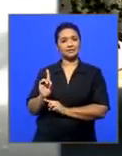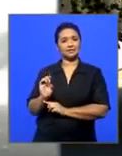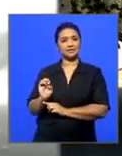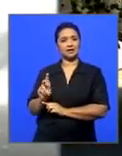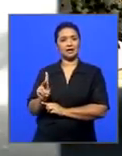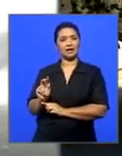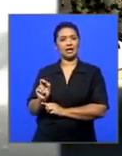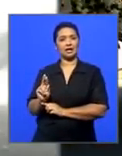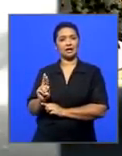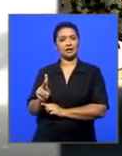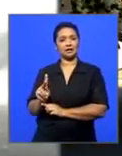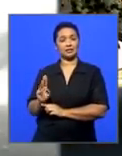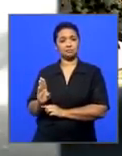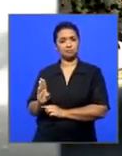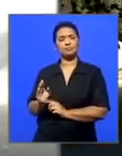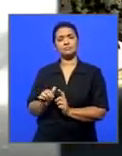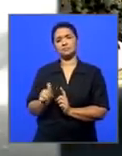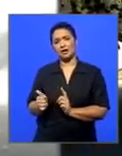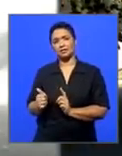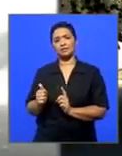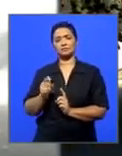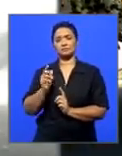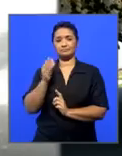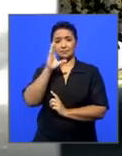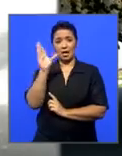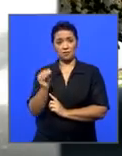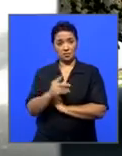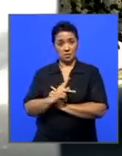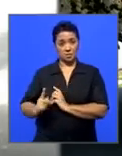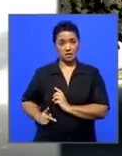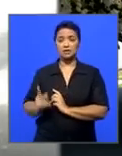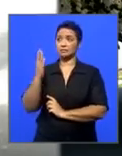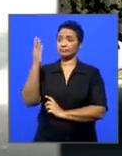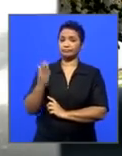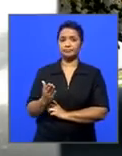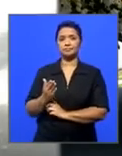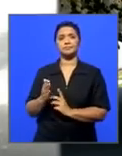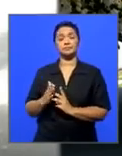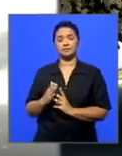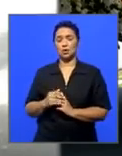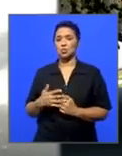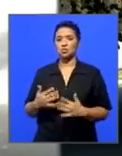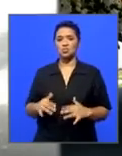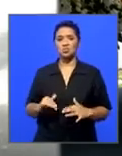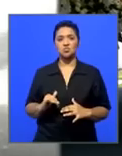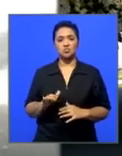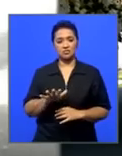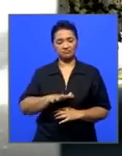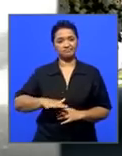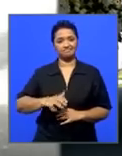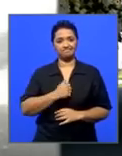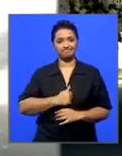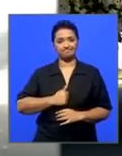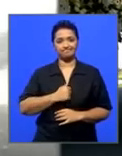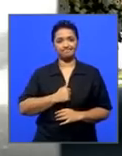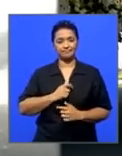de Klerk, as well as several other African heads of state. And quite a moving